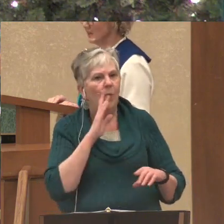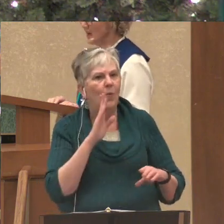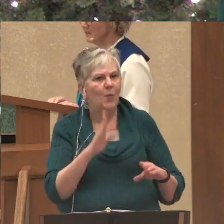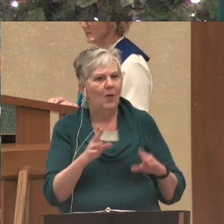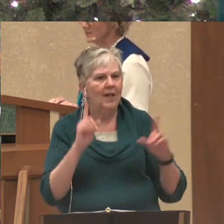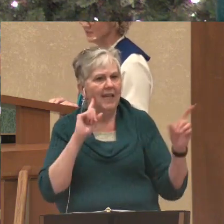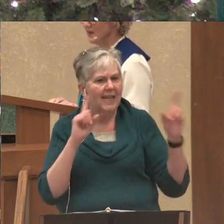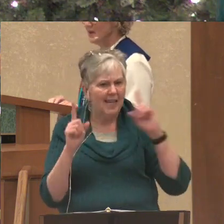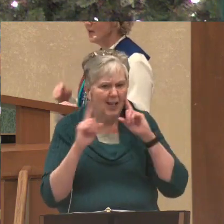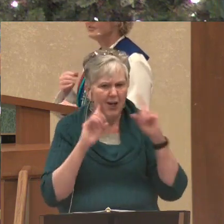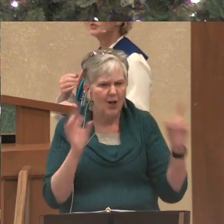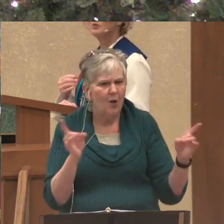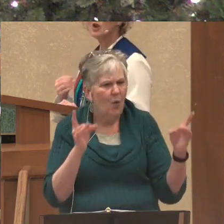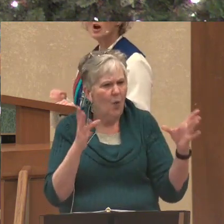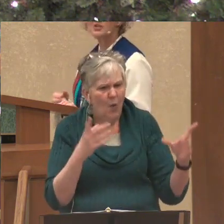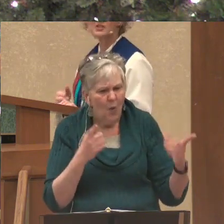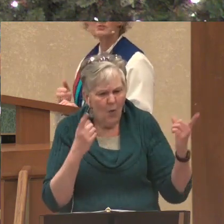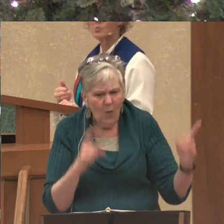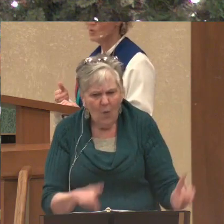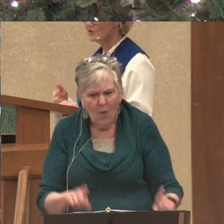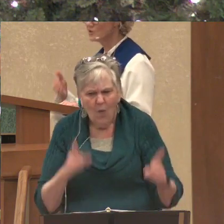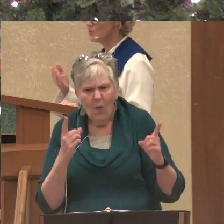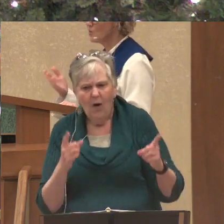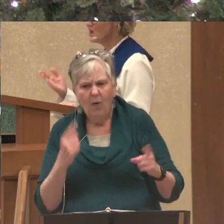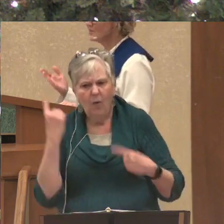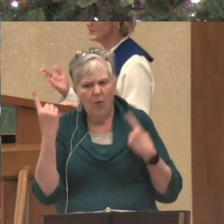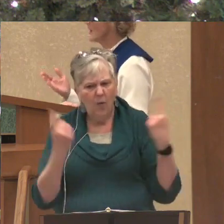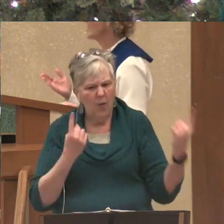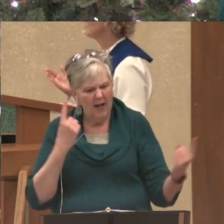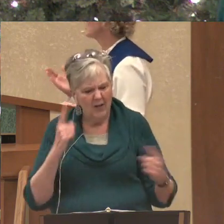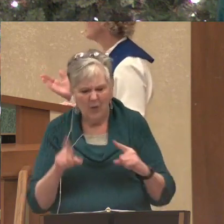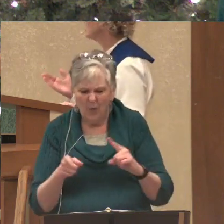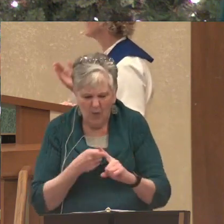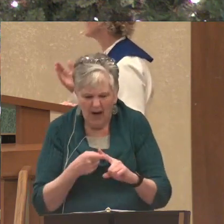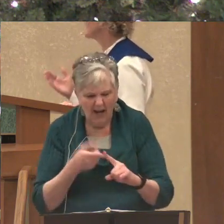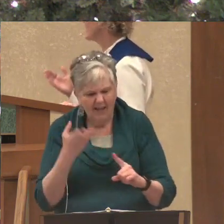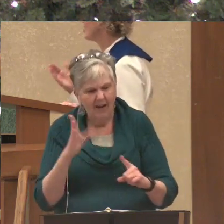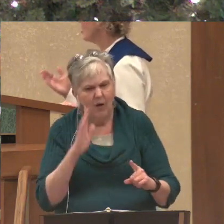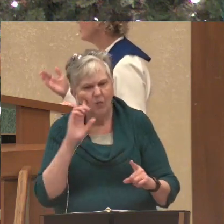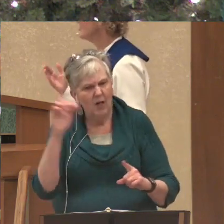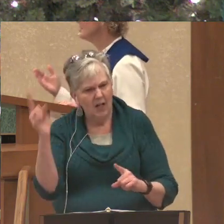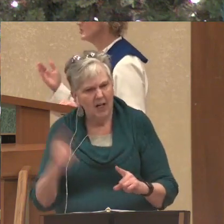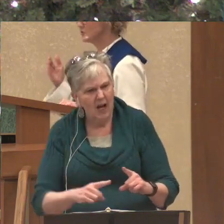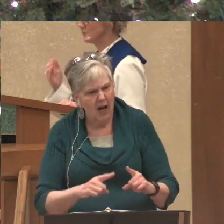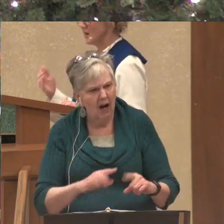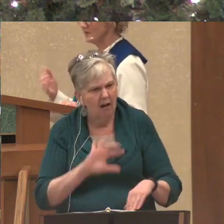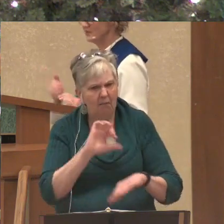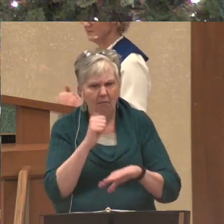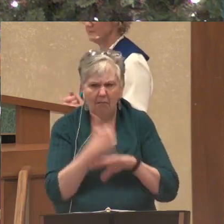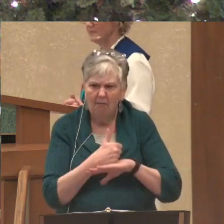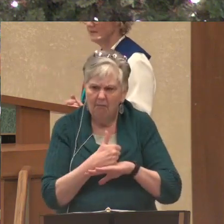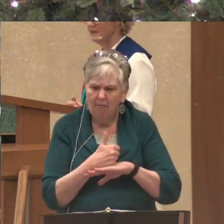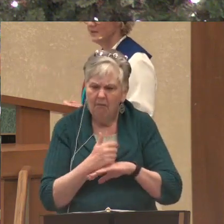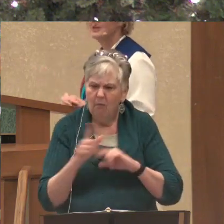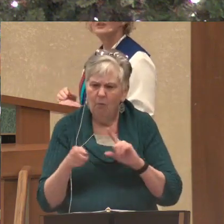disasters and calamities, and this will cause them to wonder when God will come to set all things